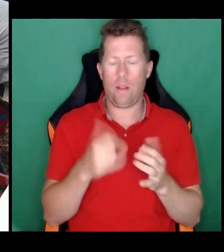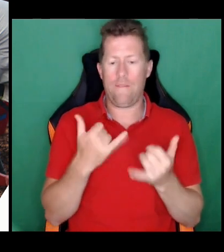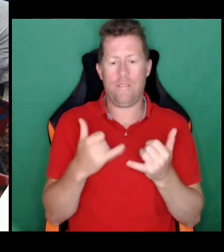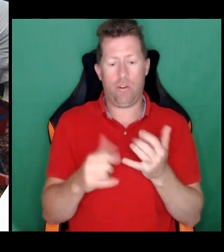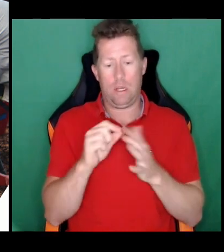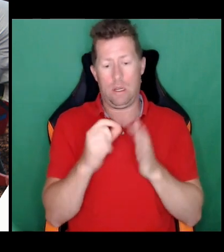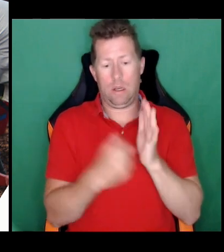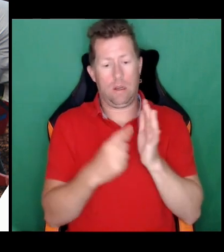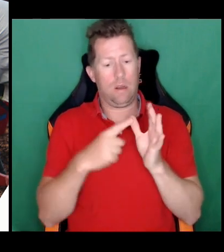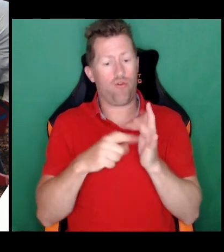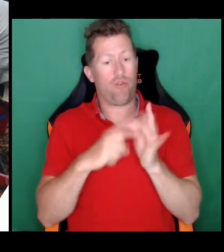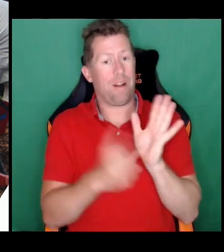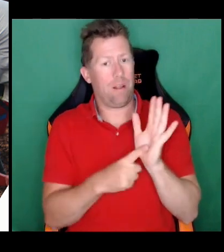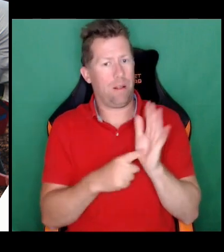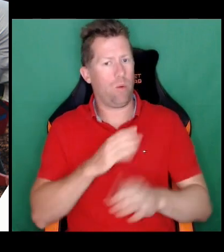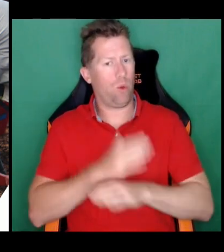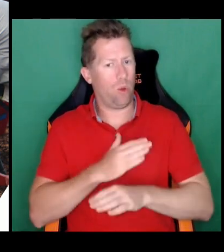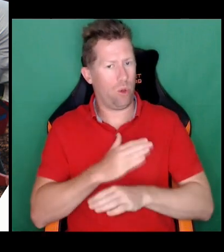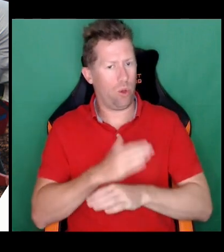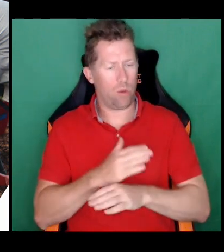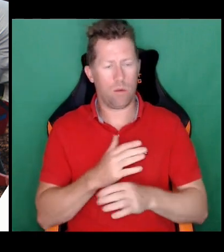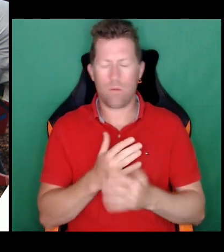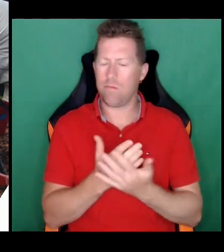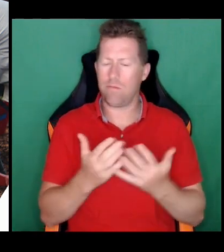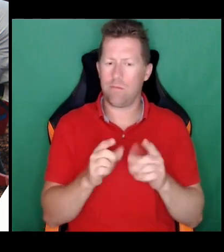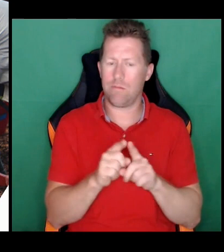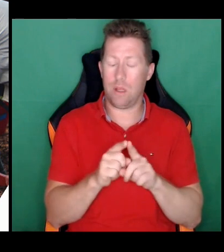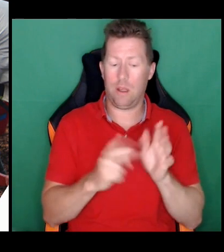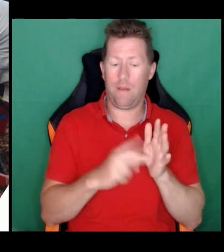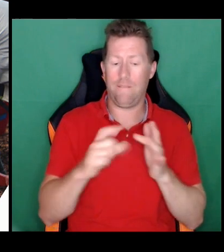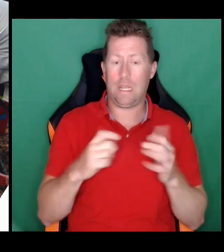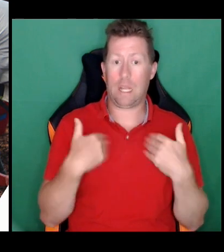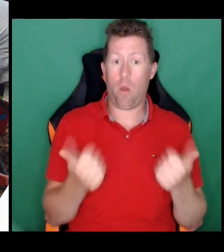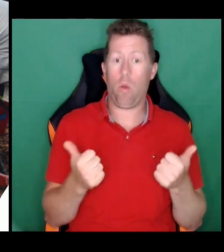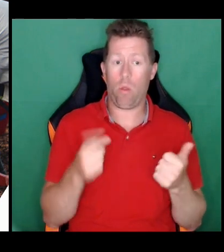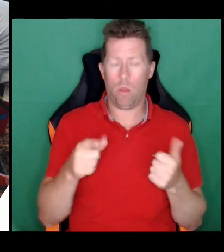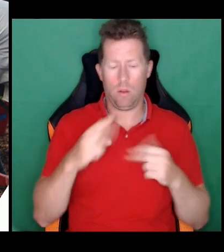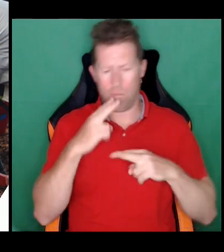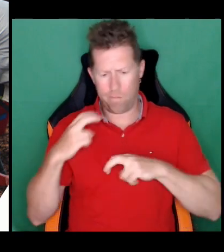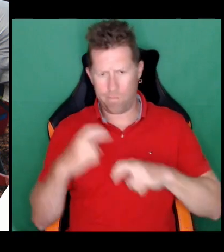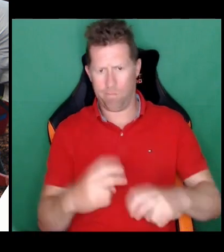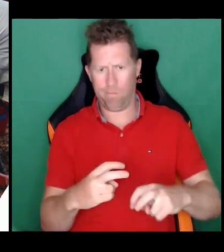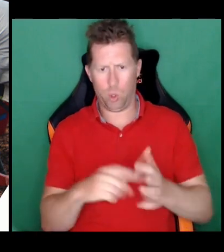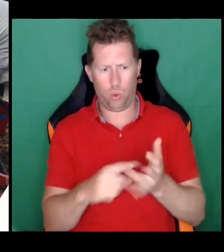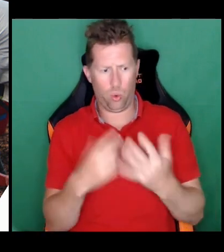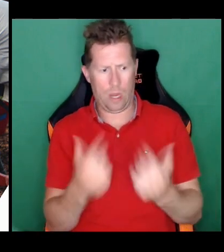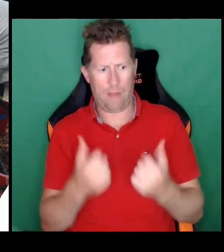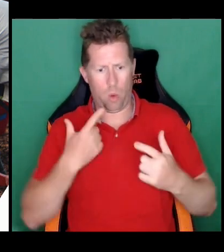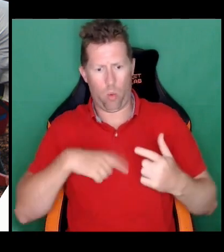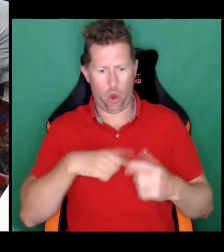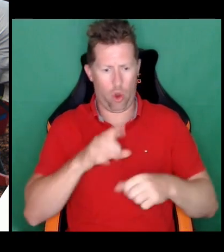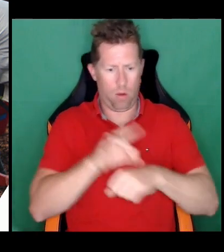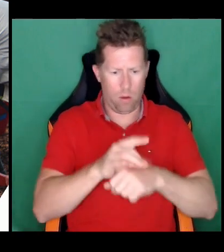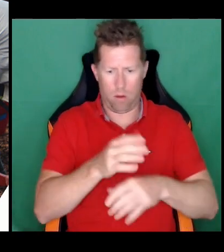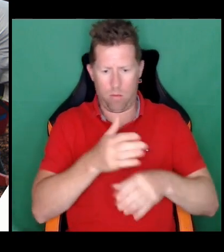piece of work. And, you know, much like VicHealth, the idea is that it's research to inform practice, and we're really